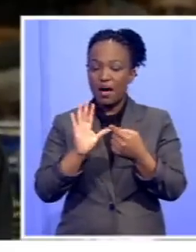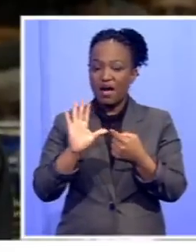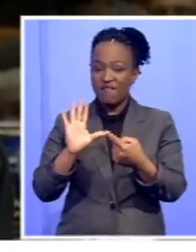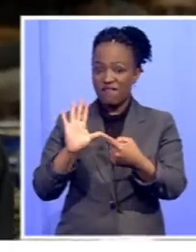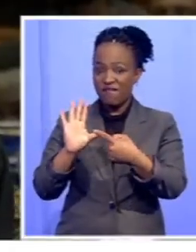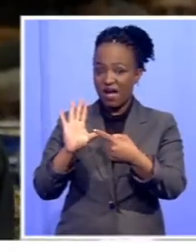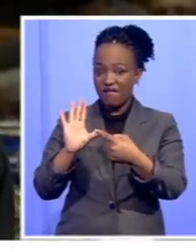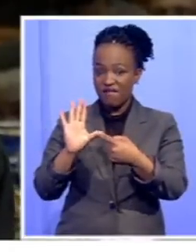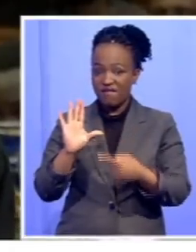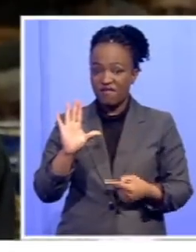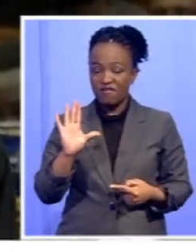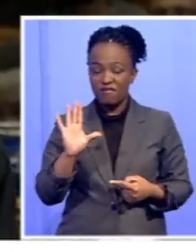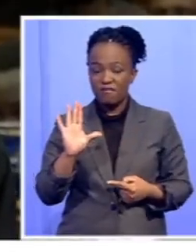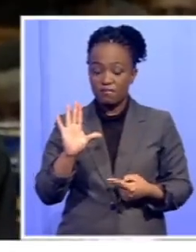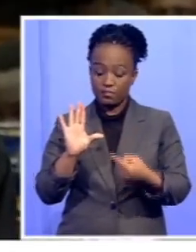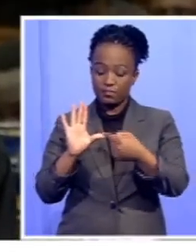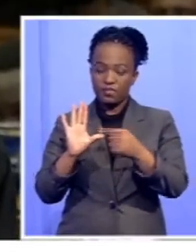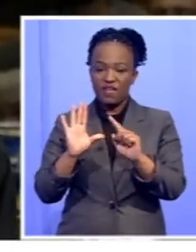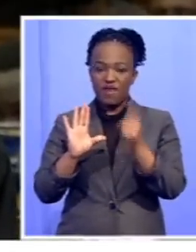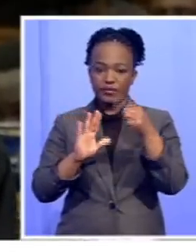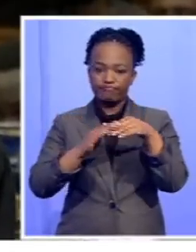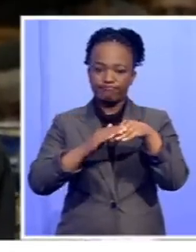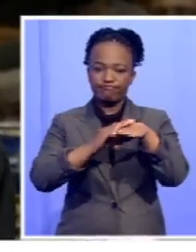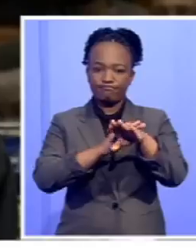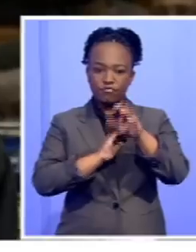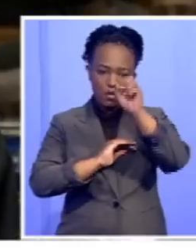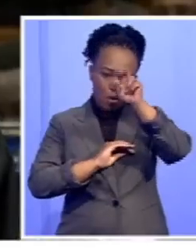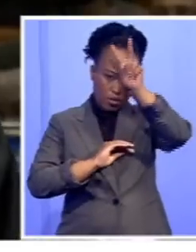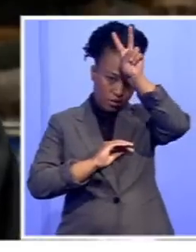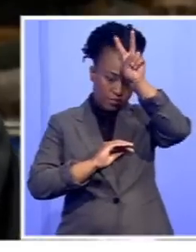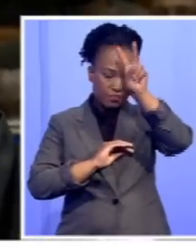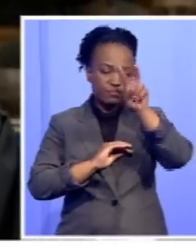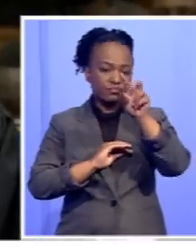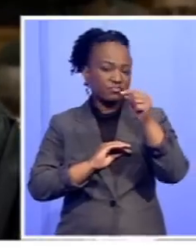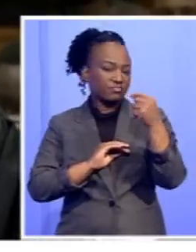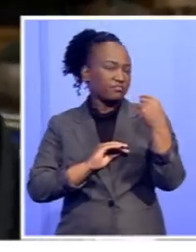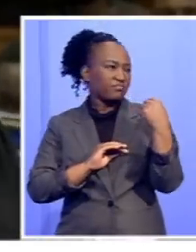they made a first appearance in Boksburg on the 20.